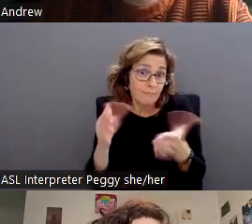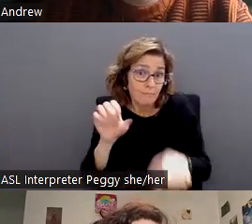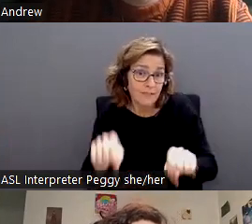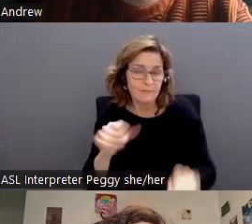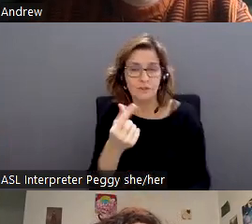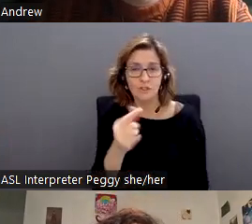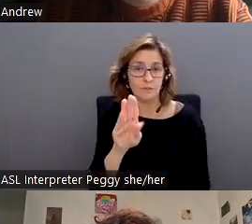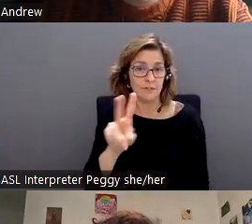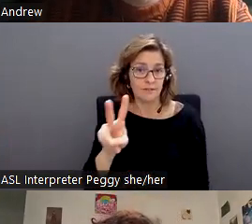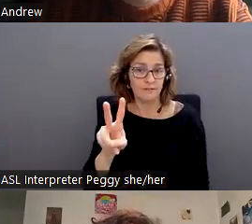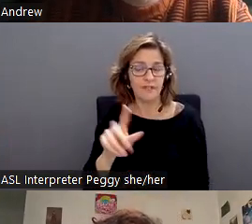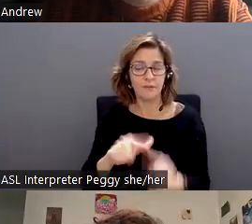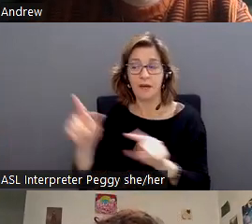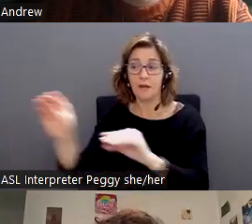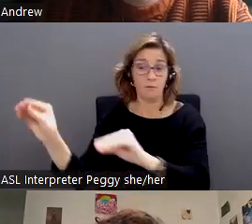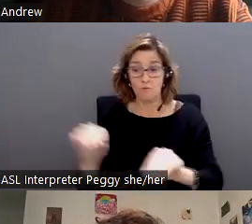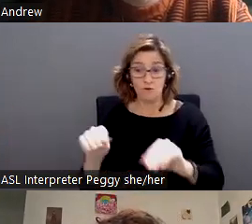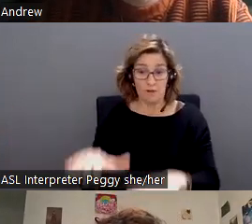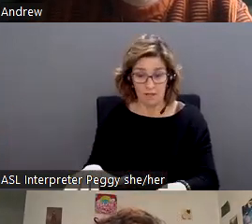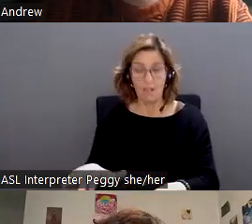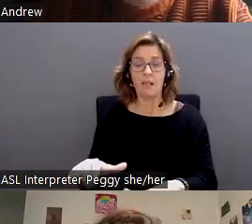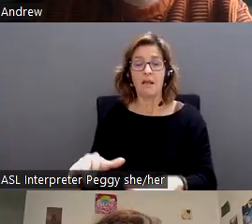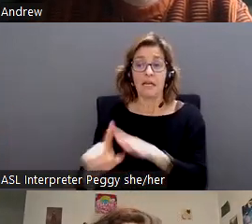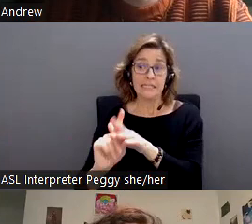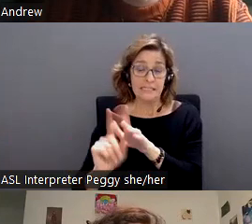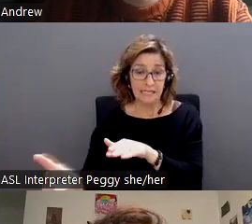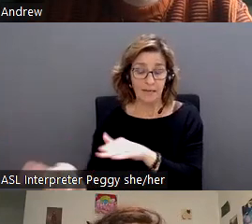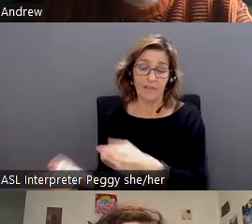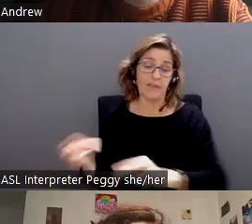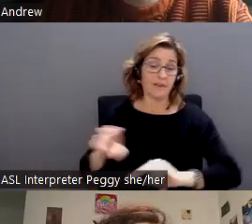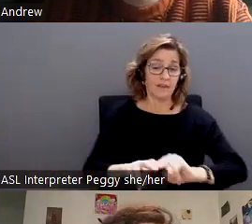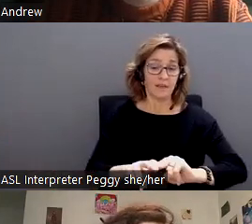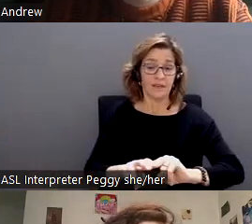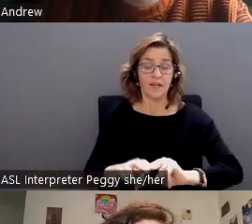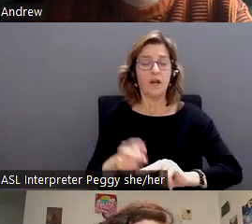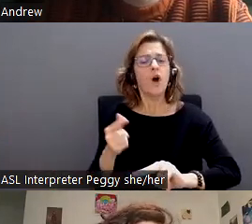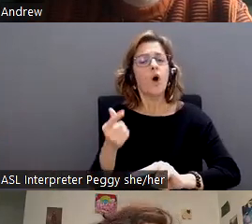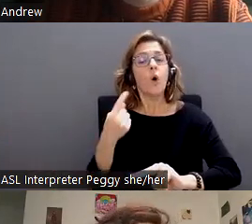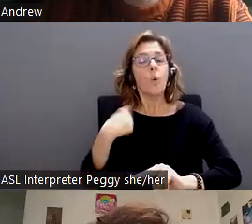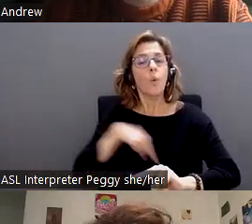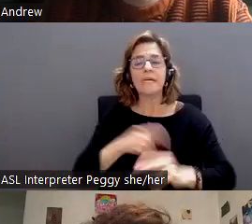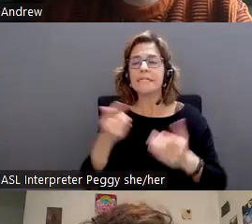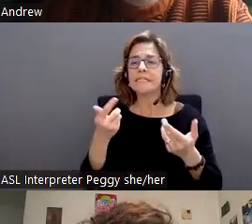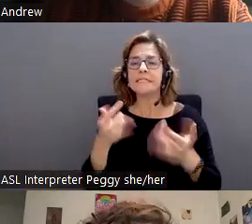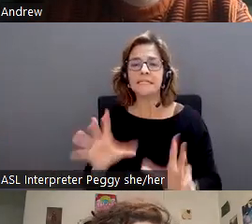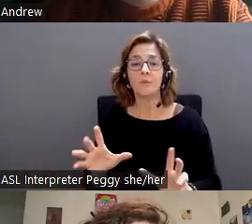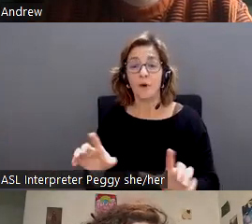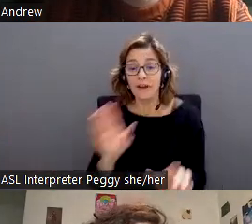We wanted to avoid people having to sit in what is to be their home for any length of time and share their